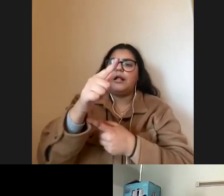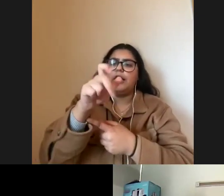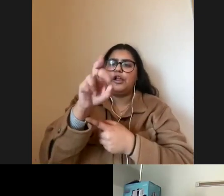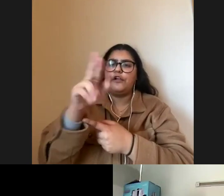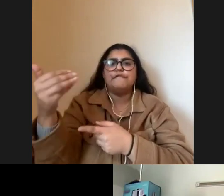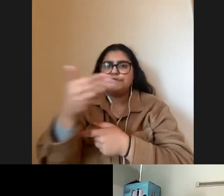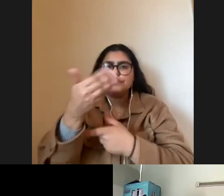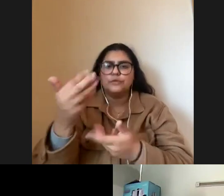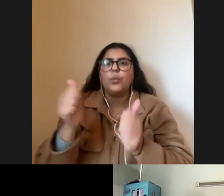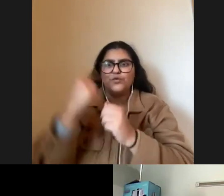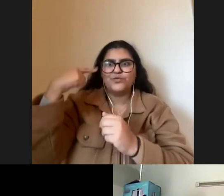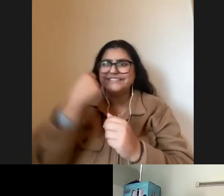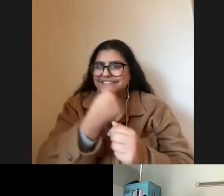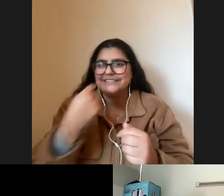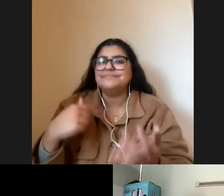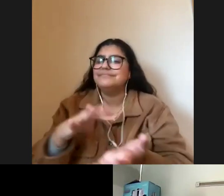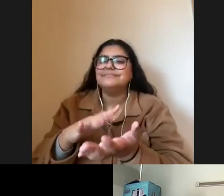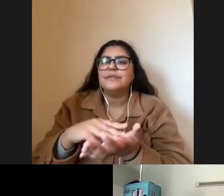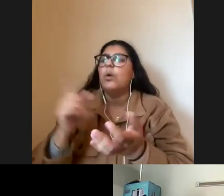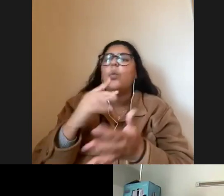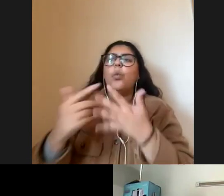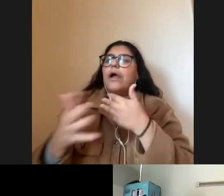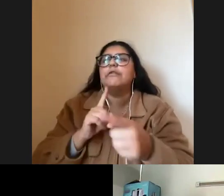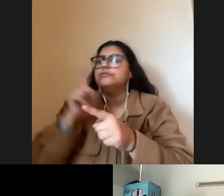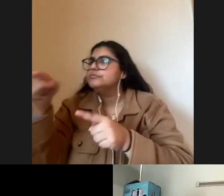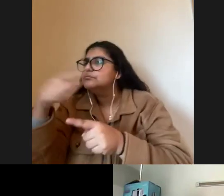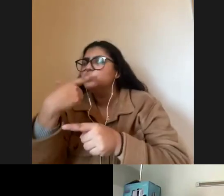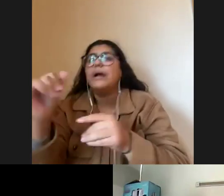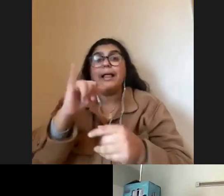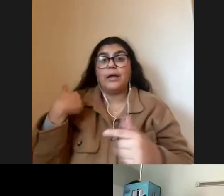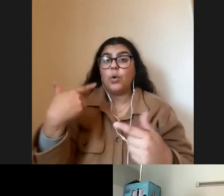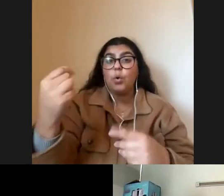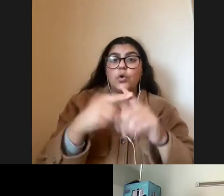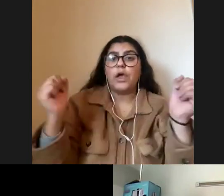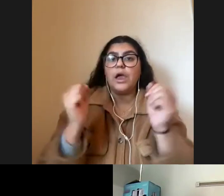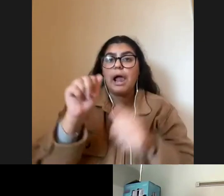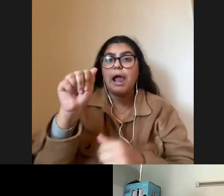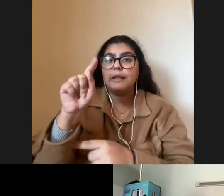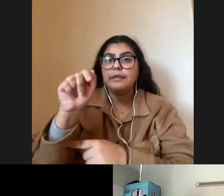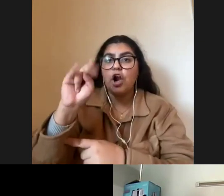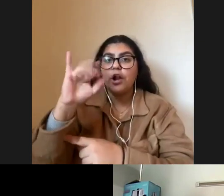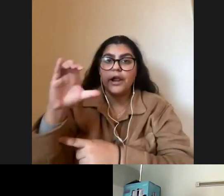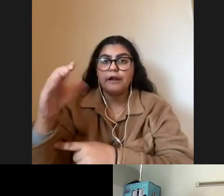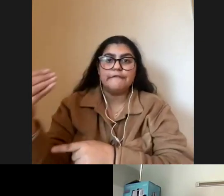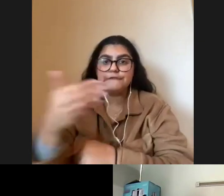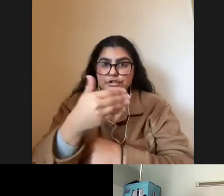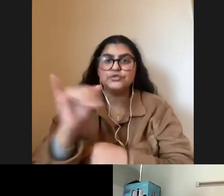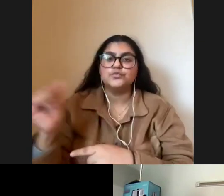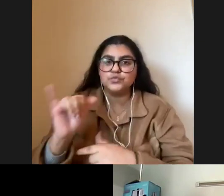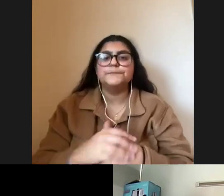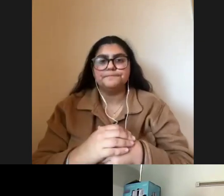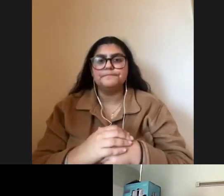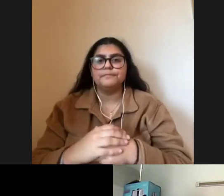fish are essentially. We even have an Antarctic ice fish project that we're working on. Very cool. We got a question from Linda. I heard